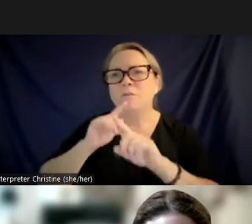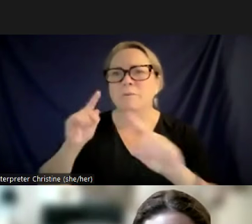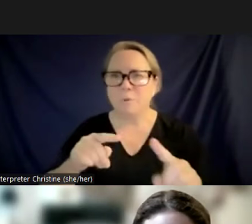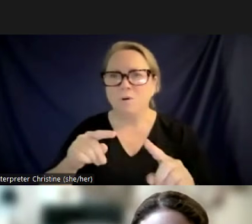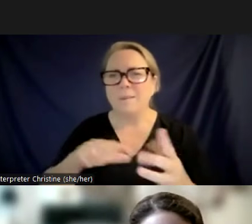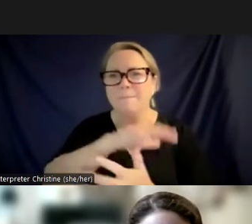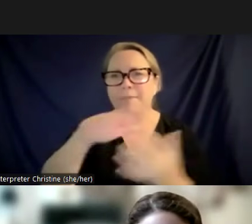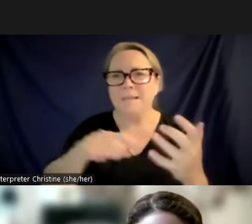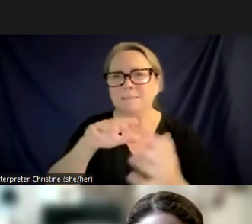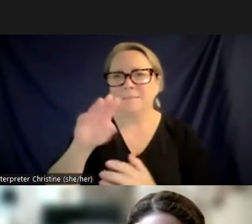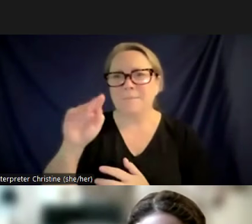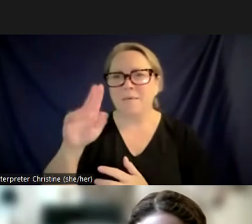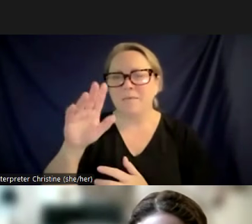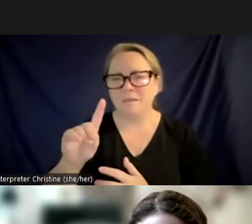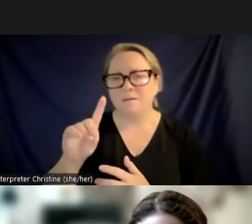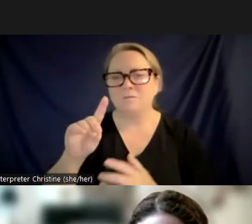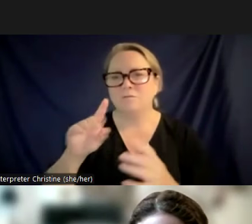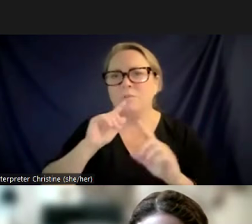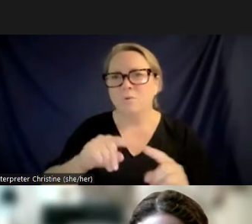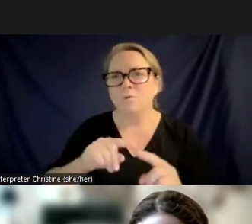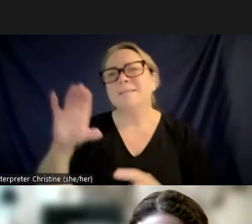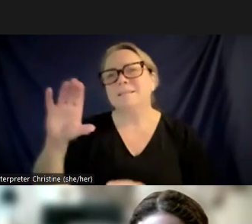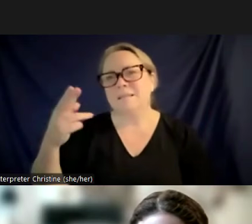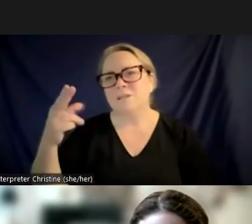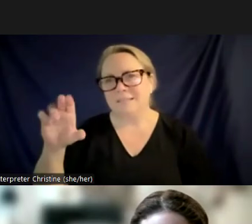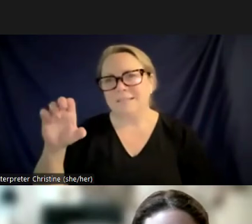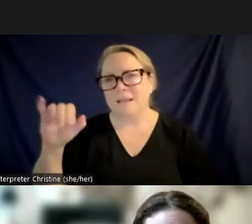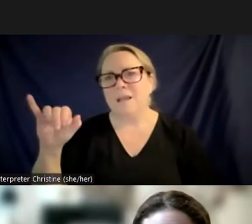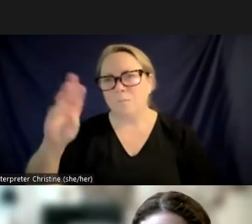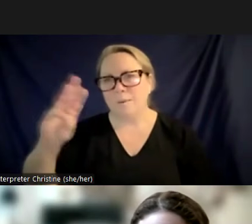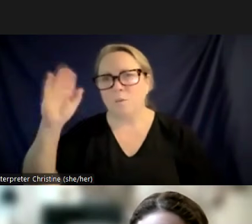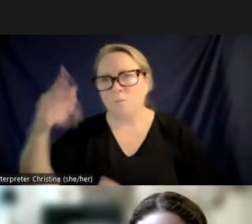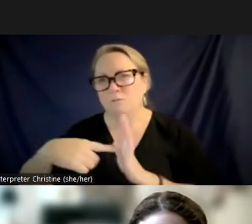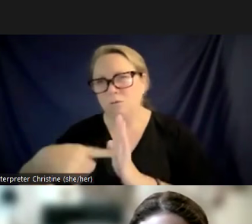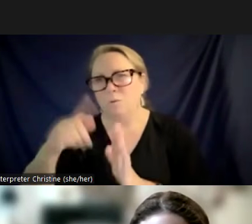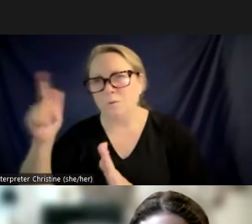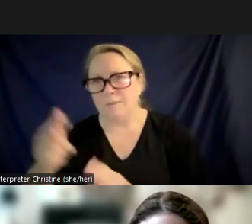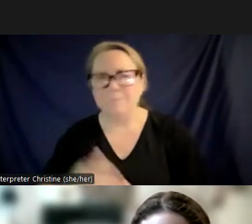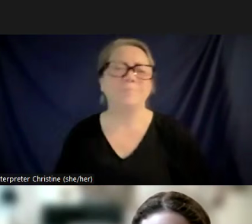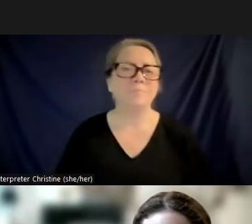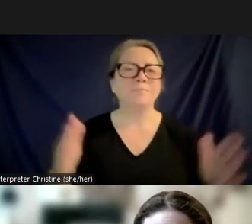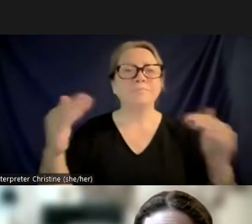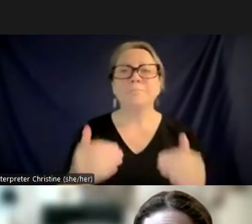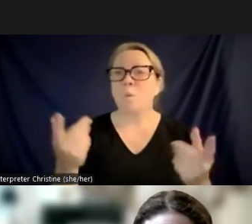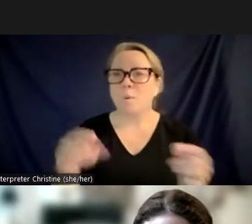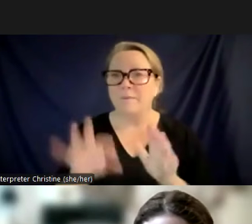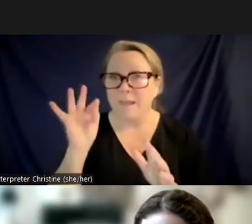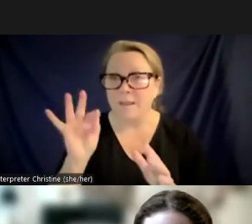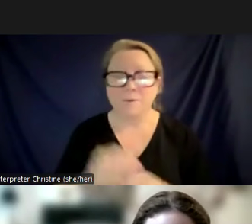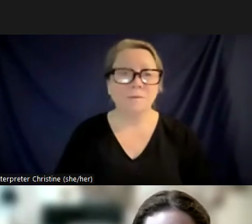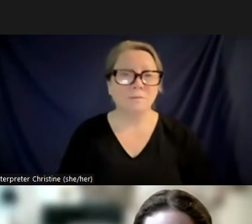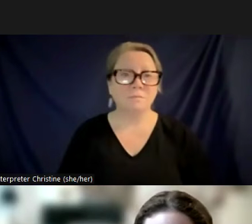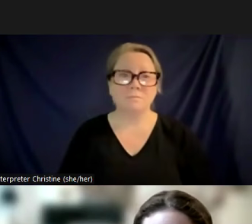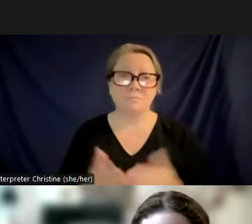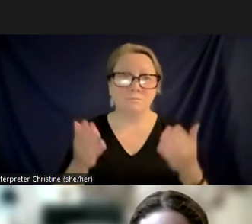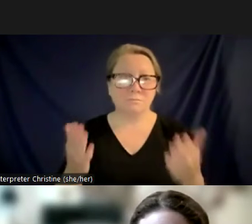will be on the CHEI website in the coming months. So now we'll jump into the findings. The full version, as I